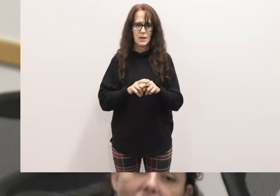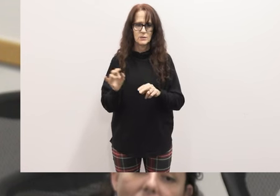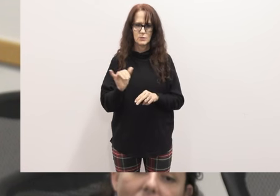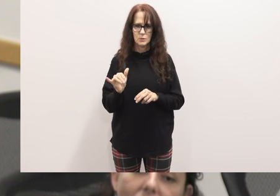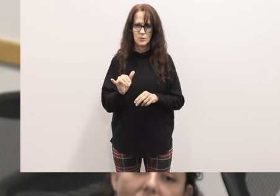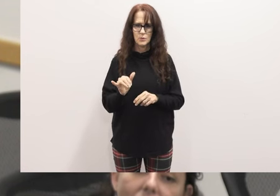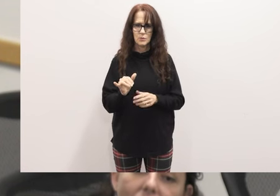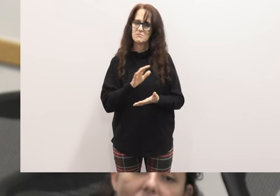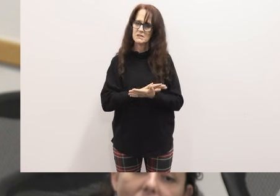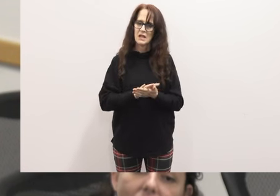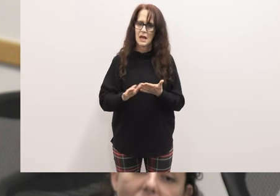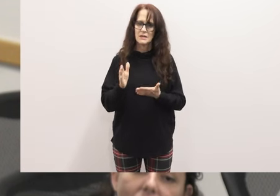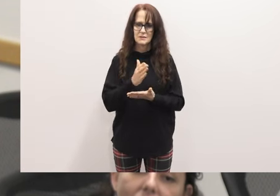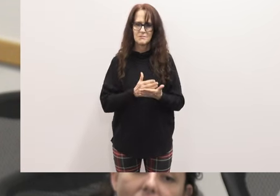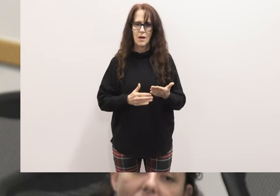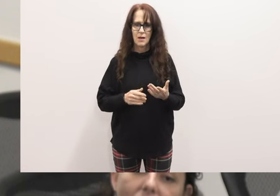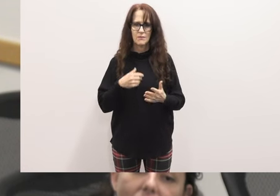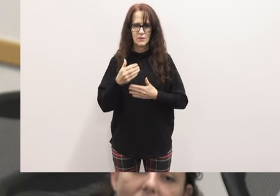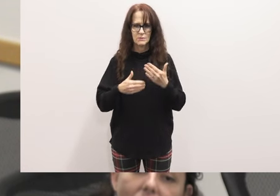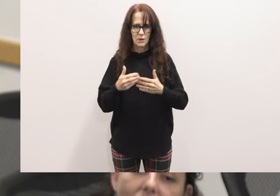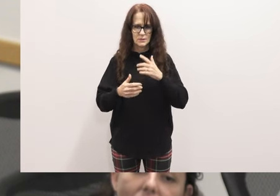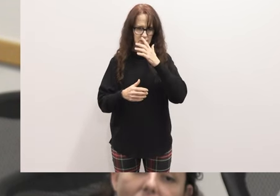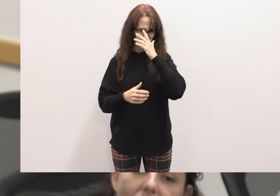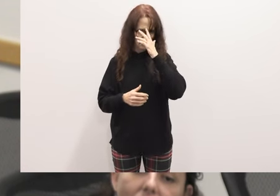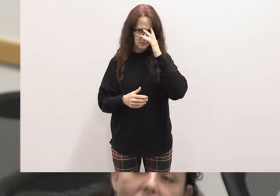think that was a nice part for this process.